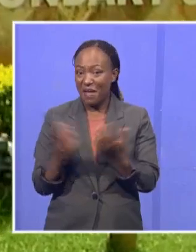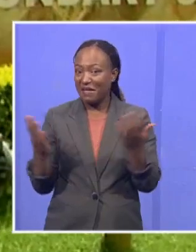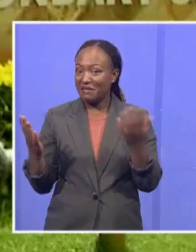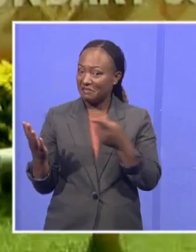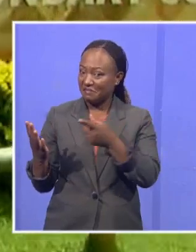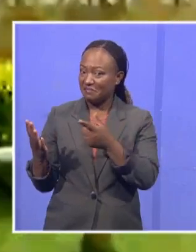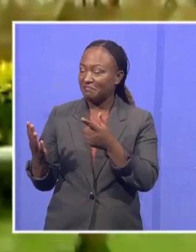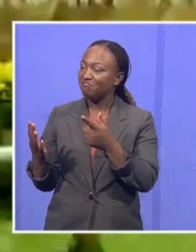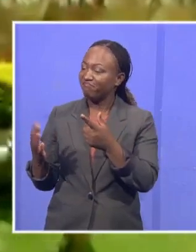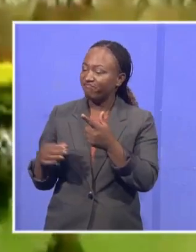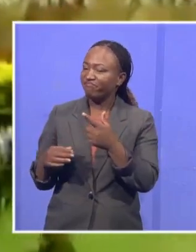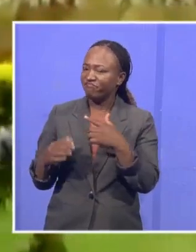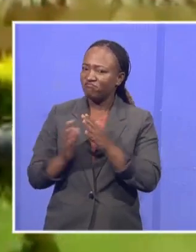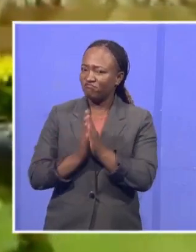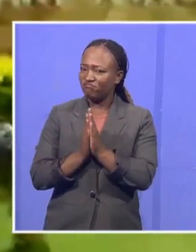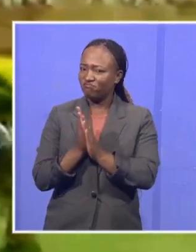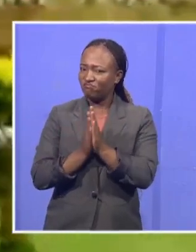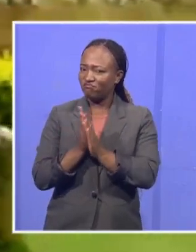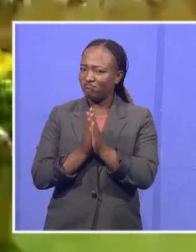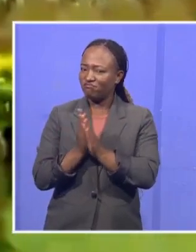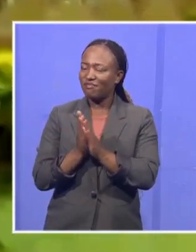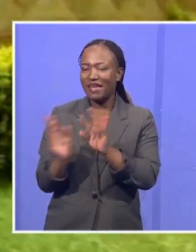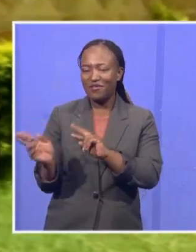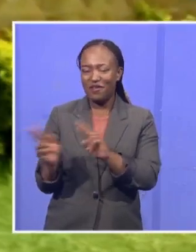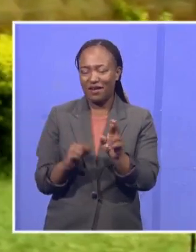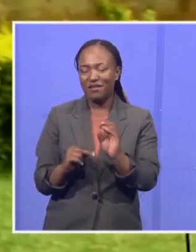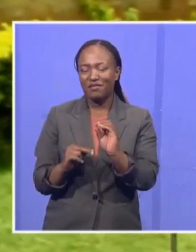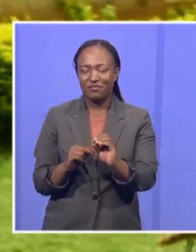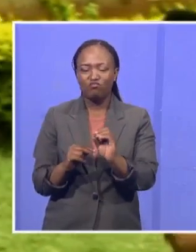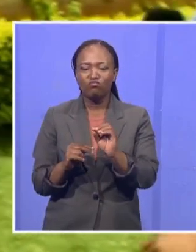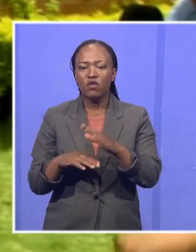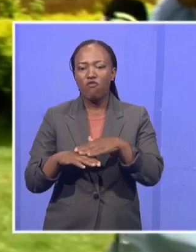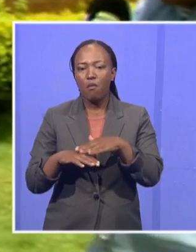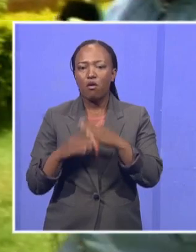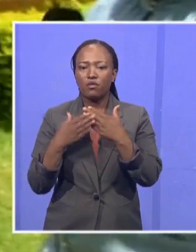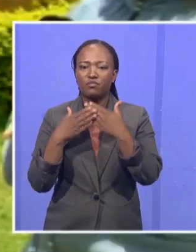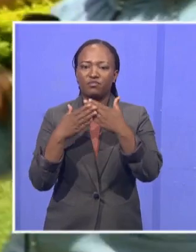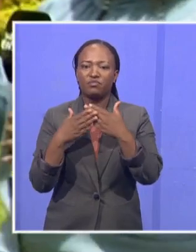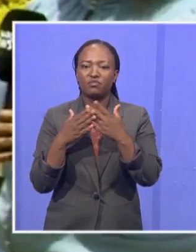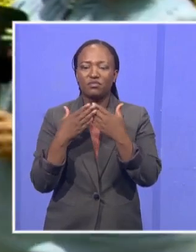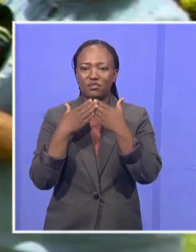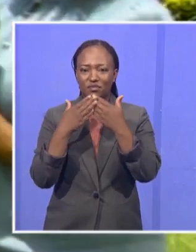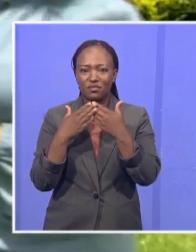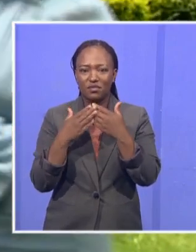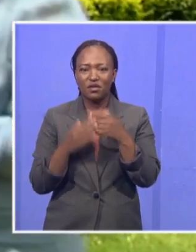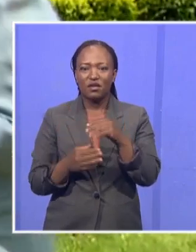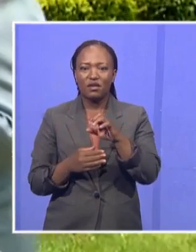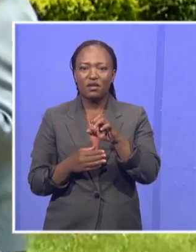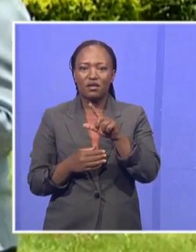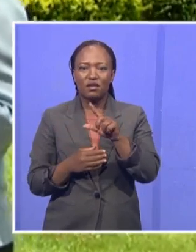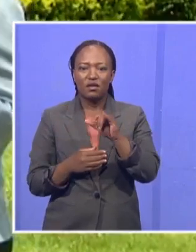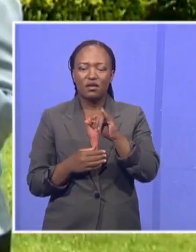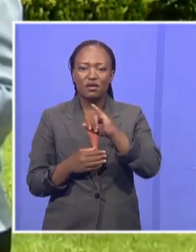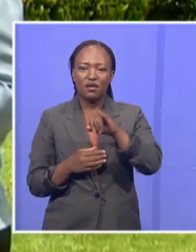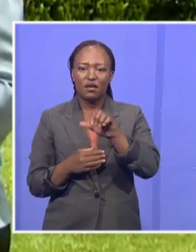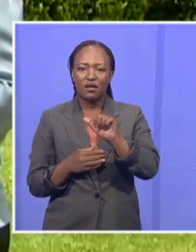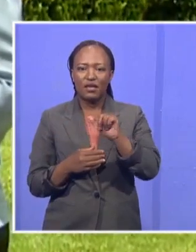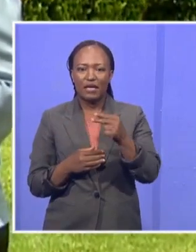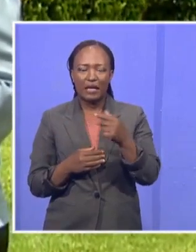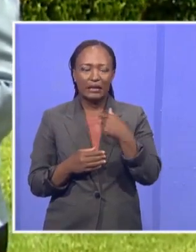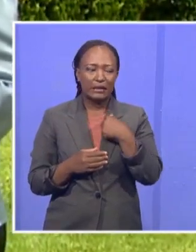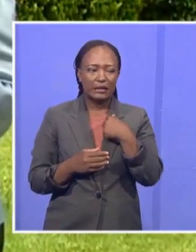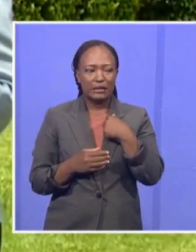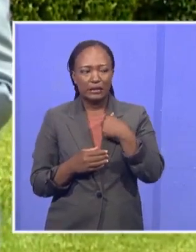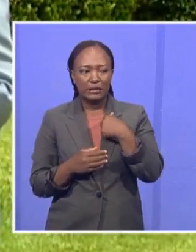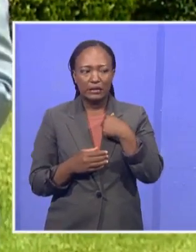are saying that they're looking forward to taking their studies further. They will be studying. You heard Elijah saying that he's not 100% sure